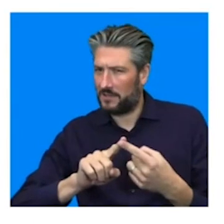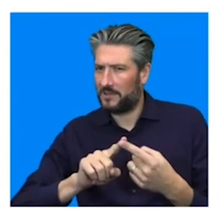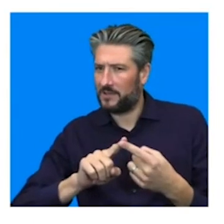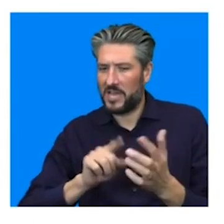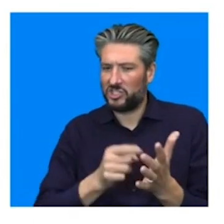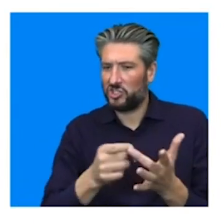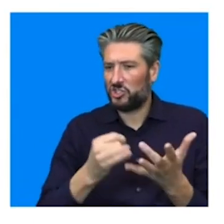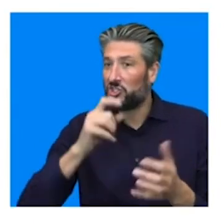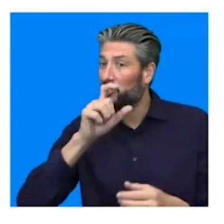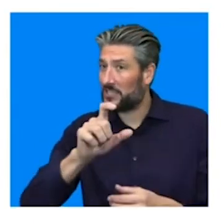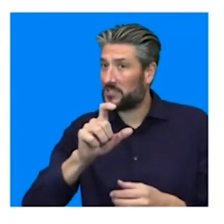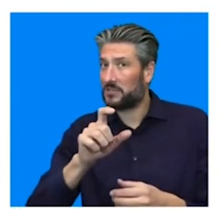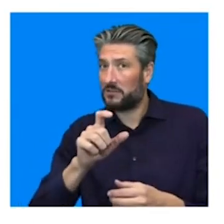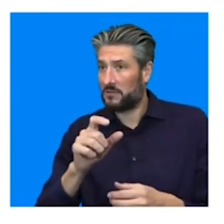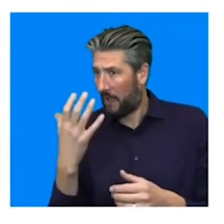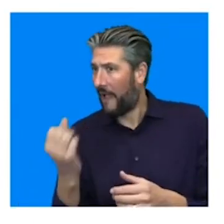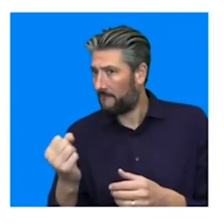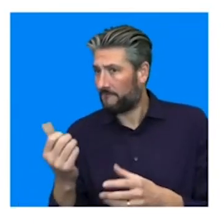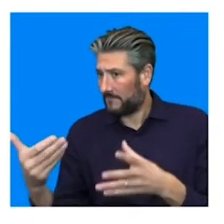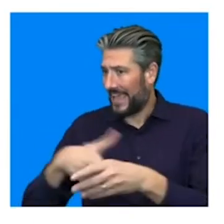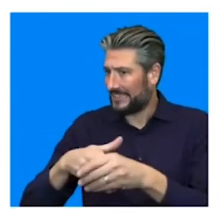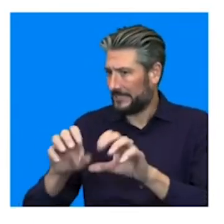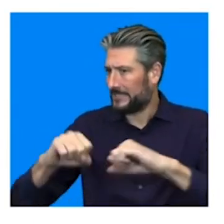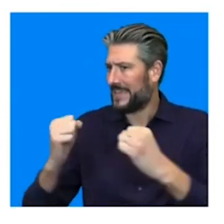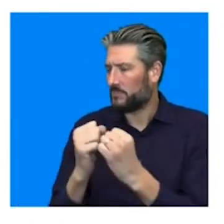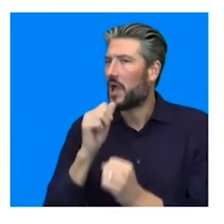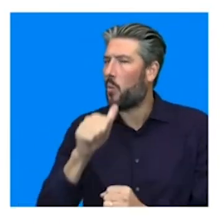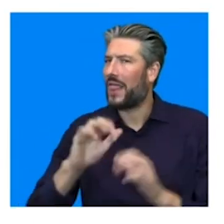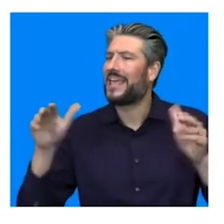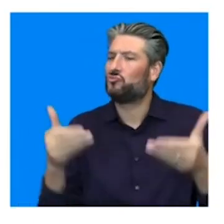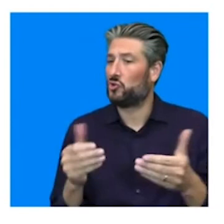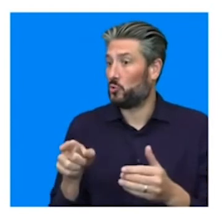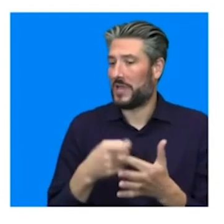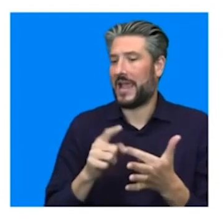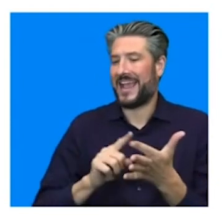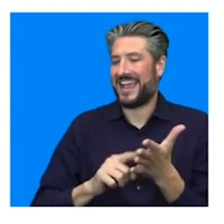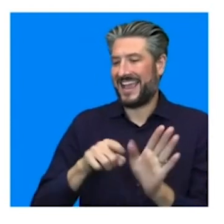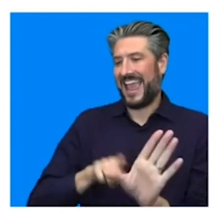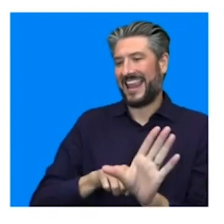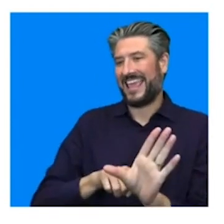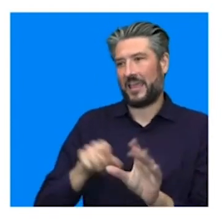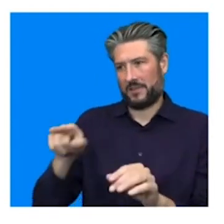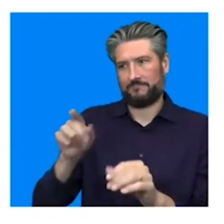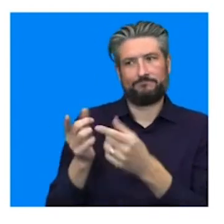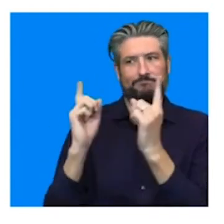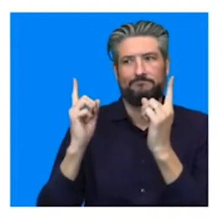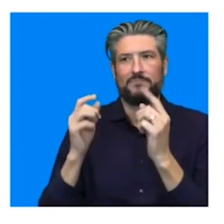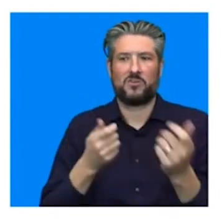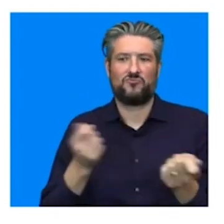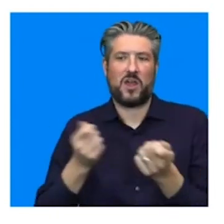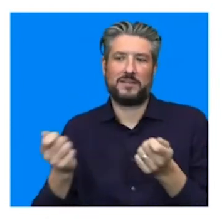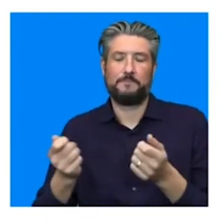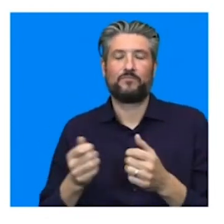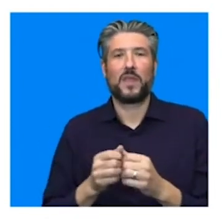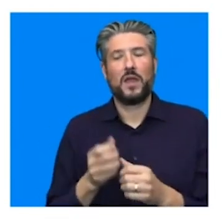Teams. I'll introduce you to the lady Kelly that runs that, but that's I mean it's pinging all day long, and the amount